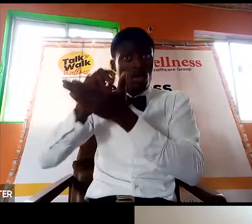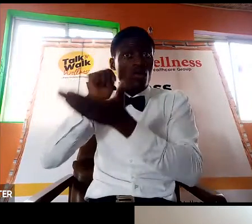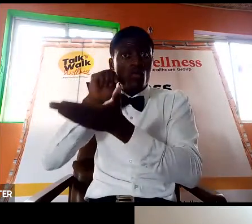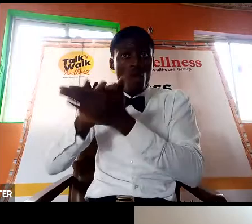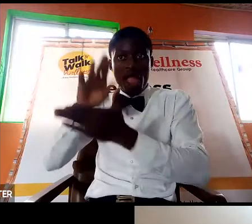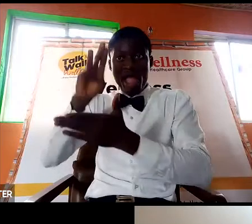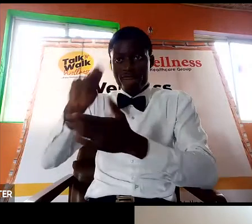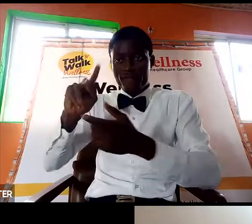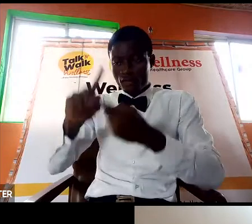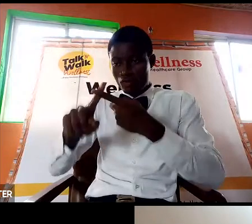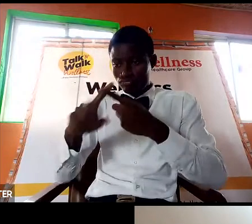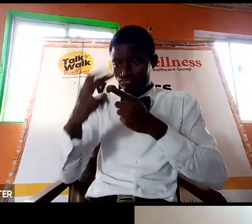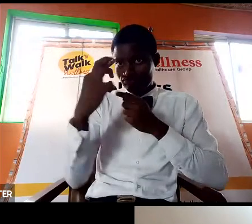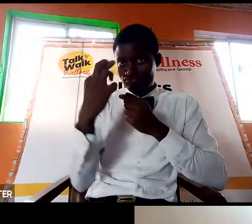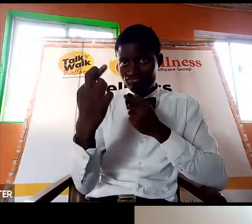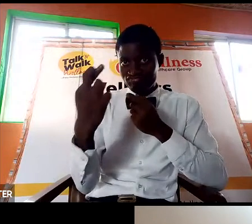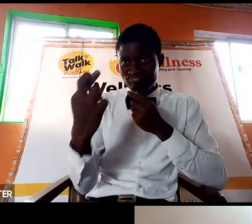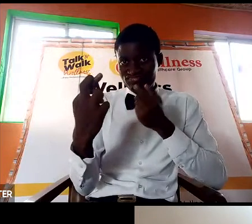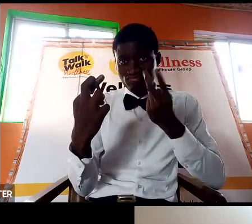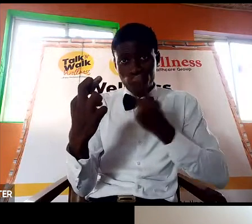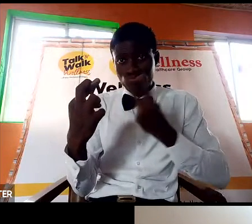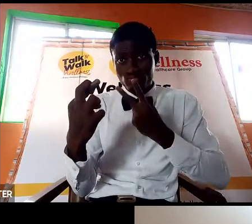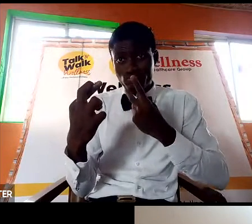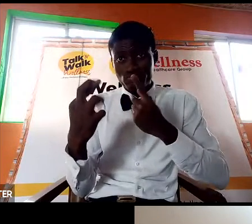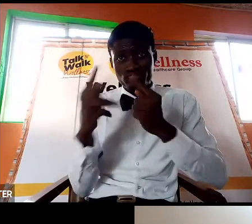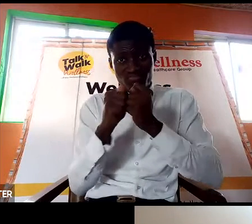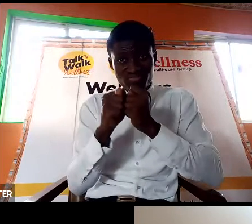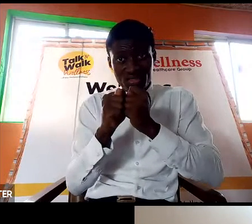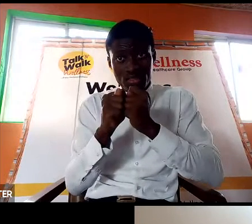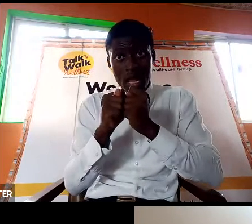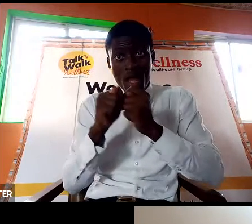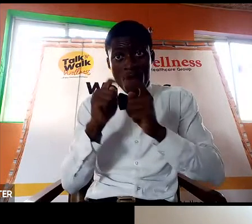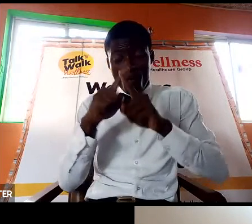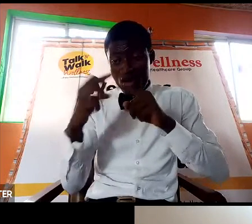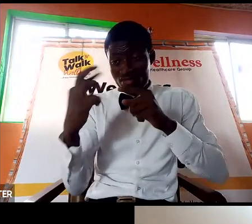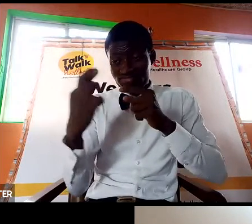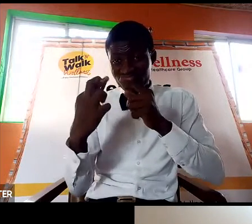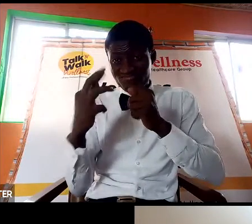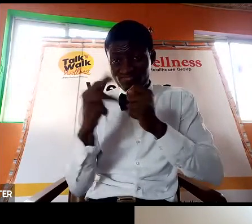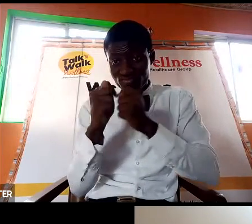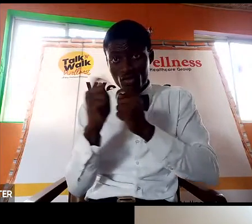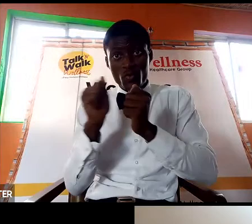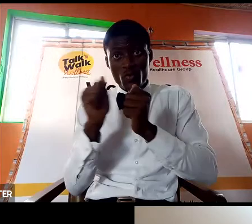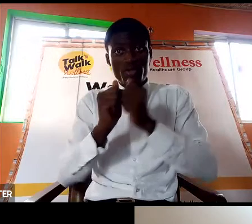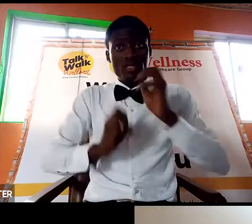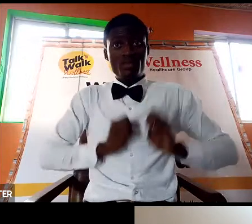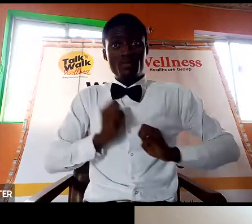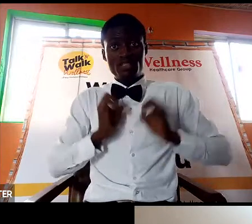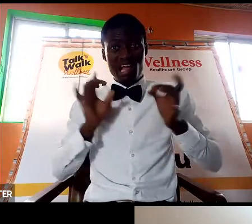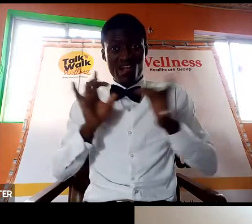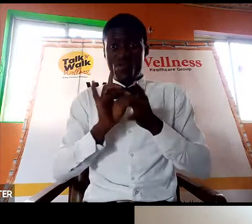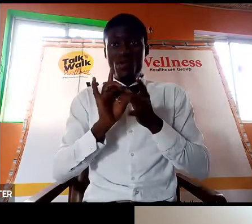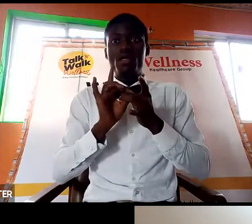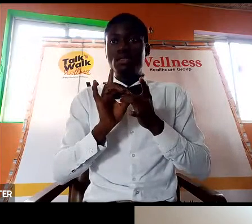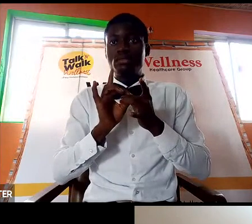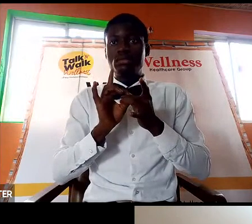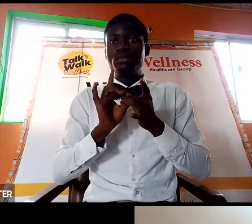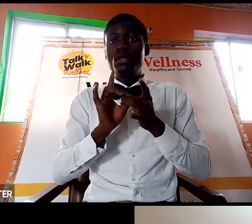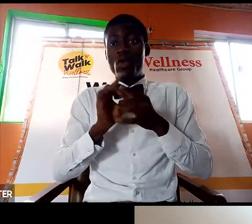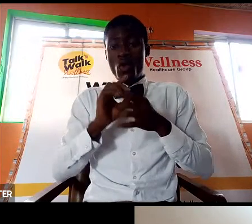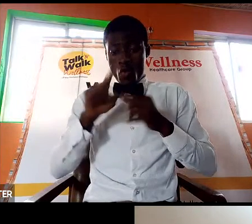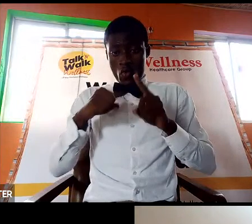intimacy, but that intimacy and emotional connect actually should be there before sex. And so if there is an emotional connect